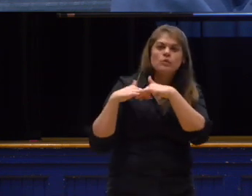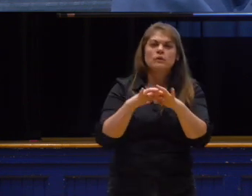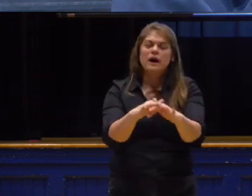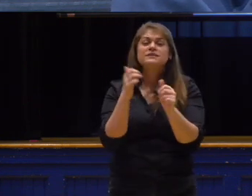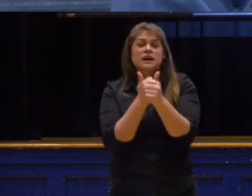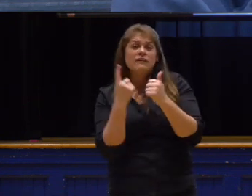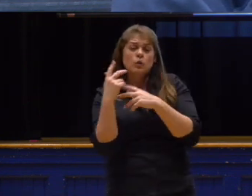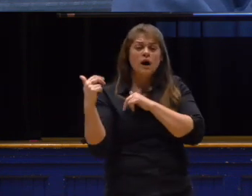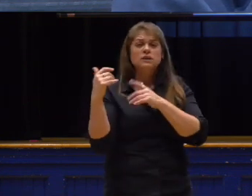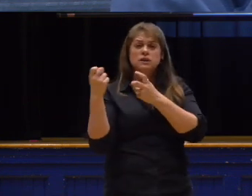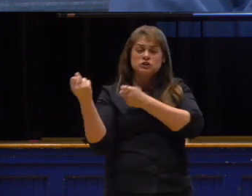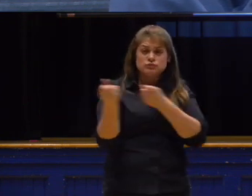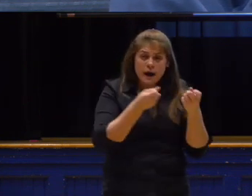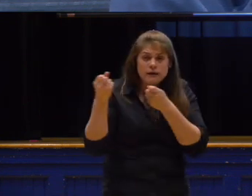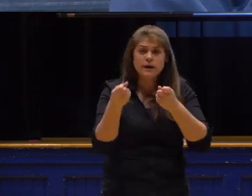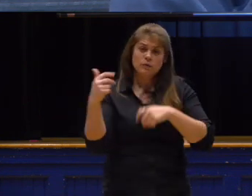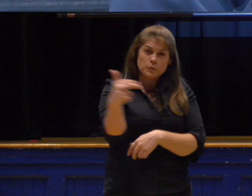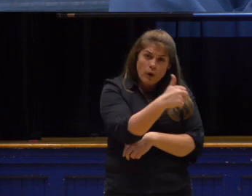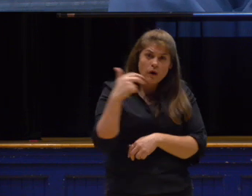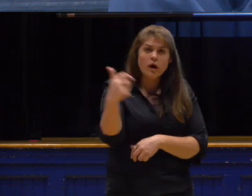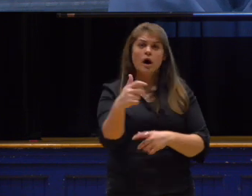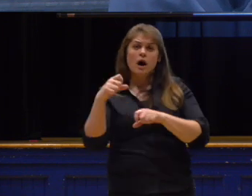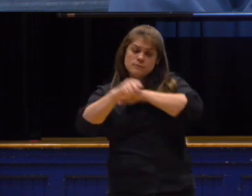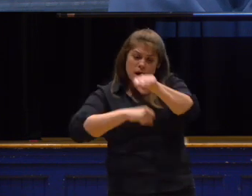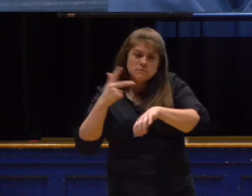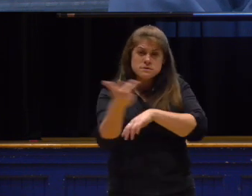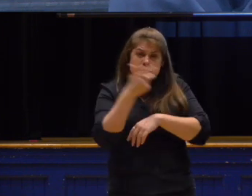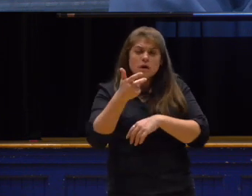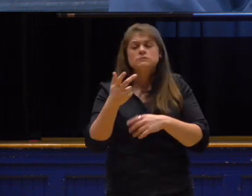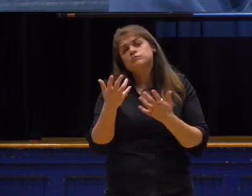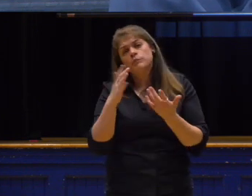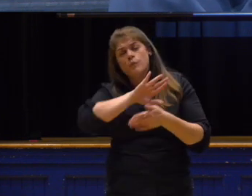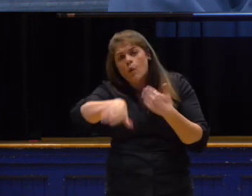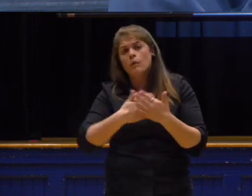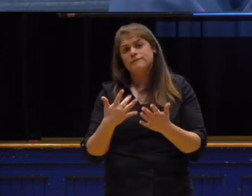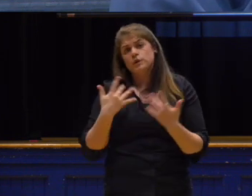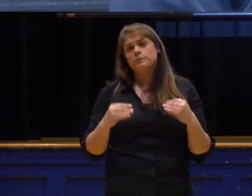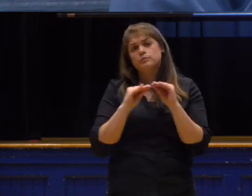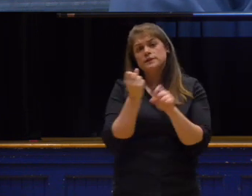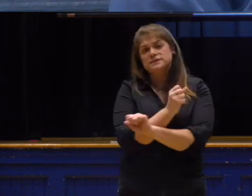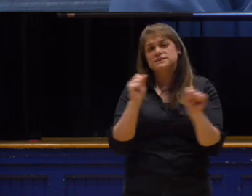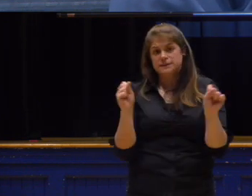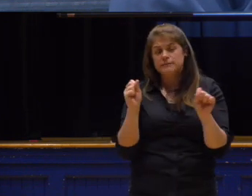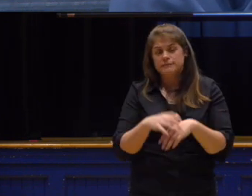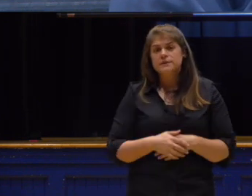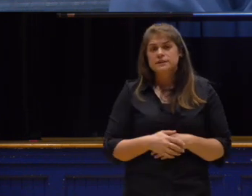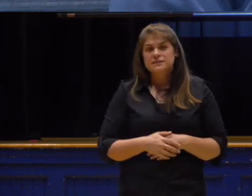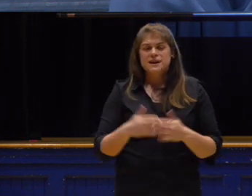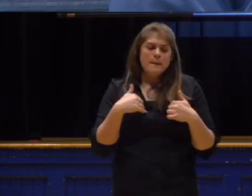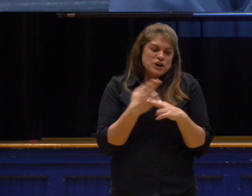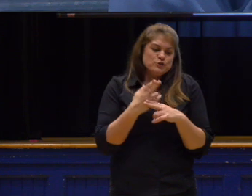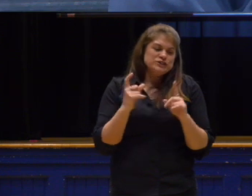who's traveling through there we want to have everybody be a lot safer. I receive, I'm going to use the